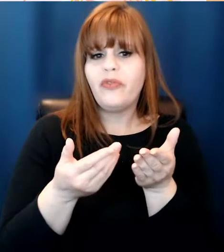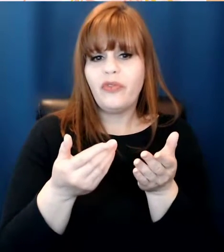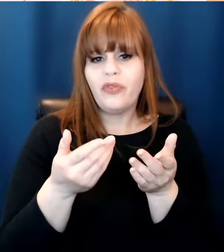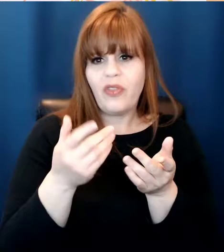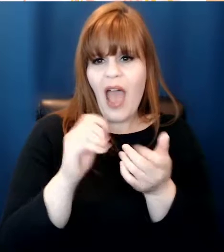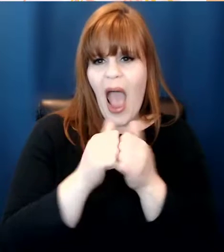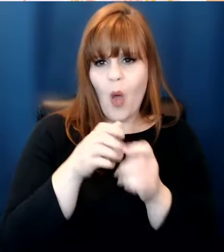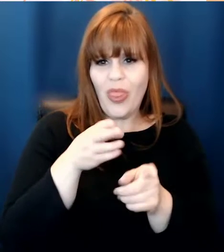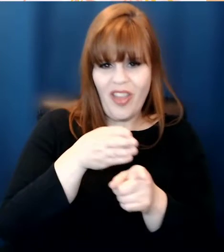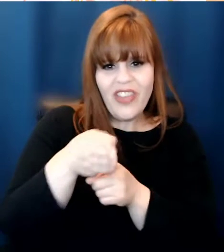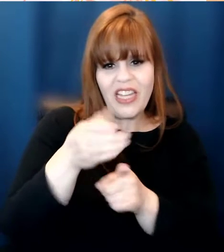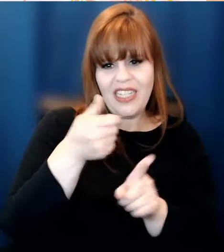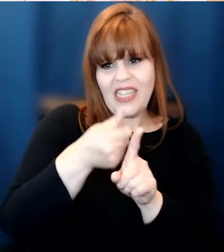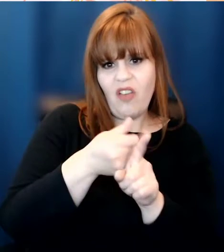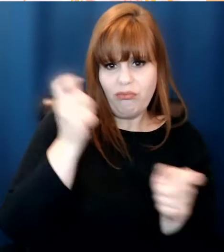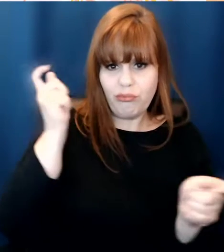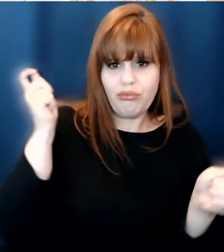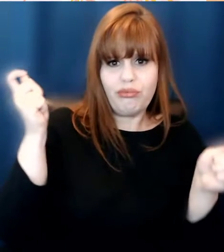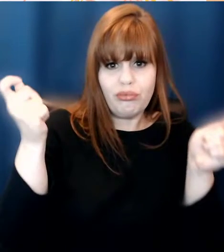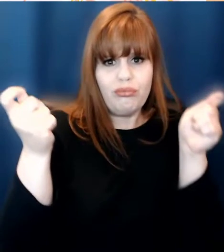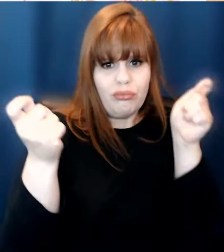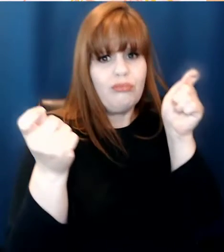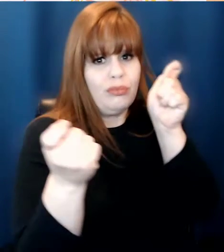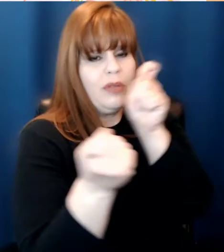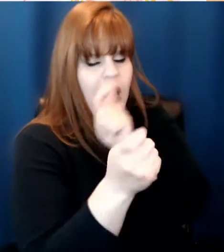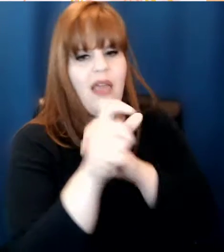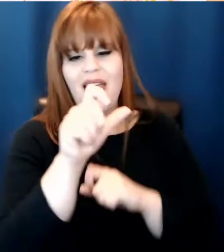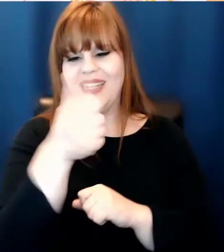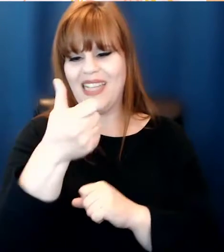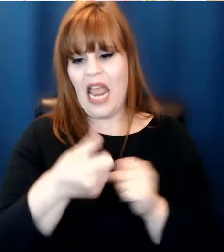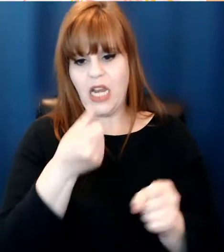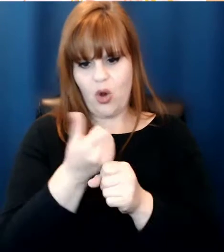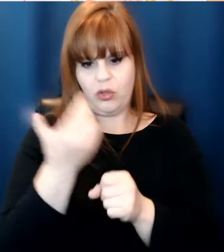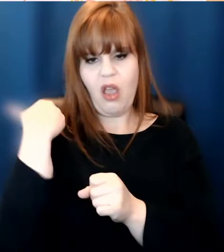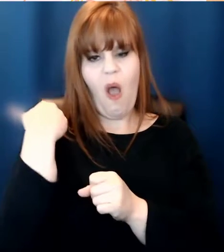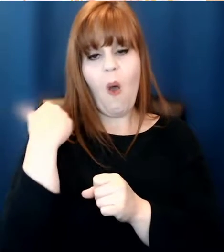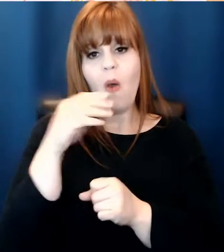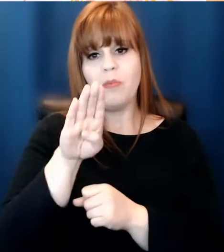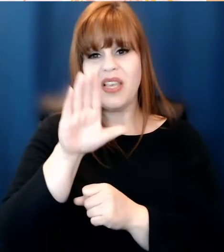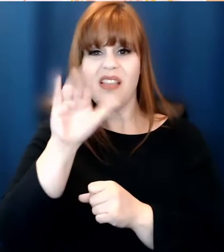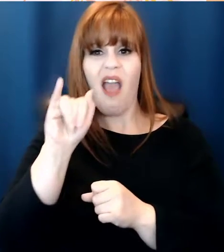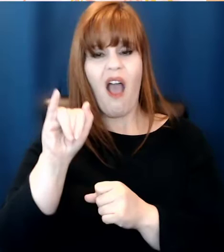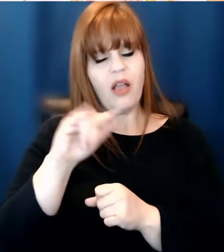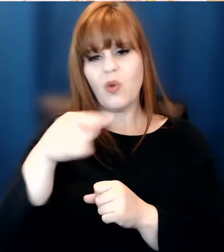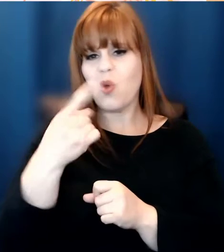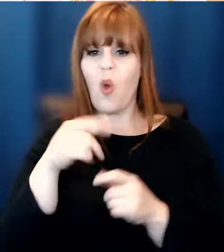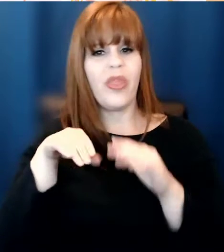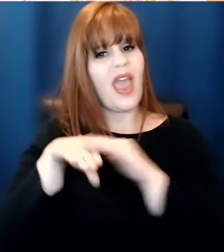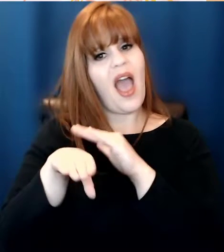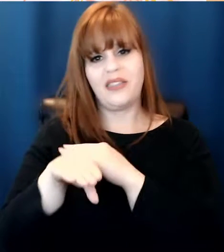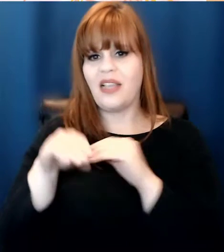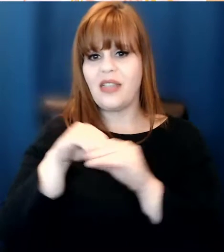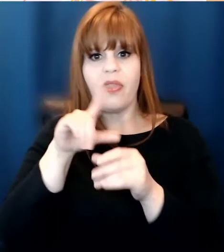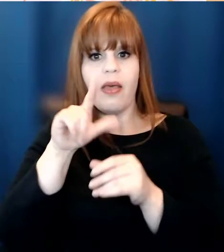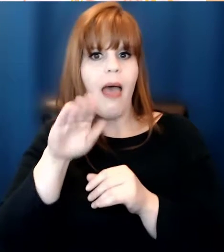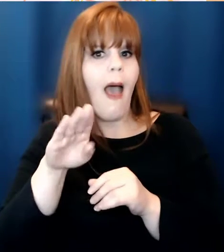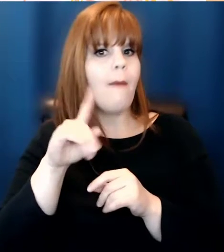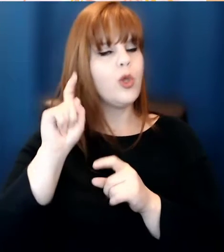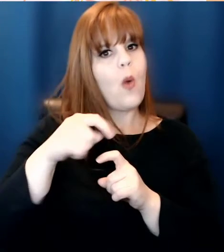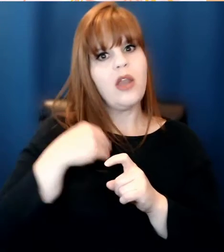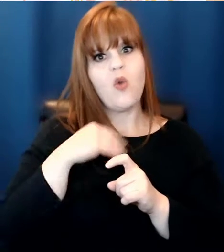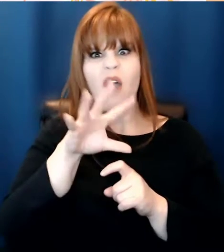I mean, 10 years ago, BCIs were only accessible in the lab. You had to have 50 electrodes all over your